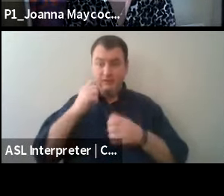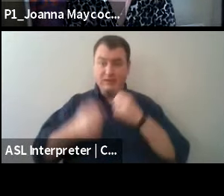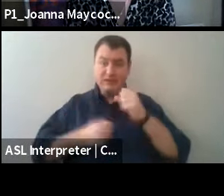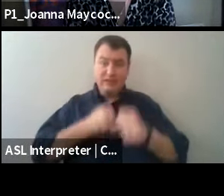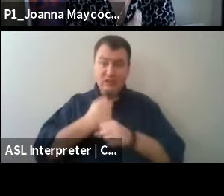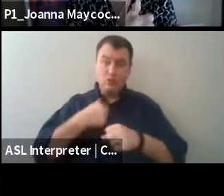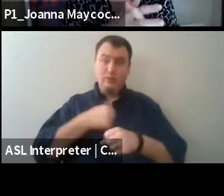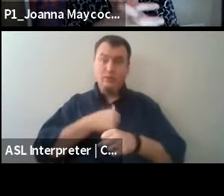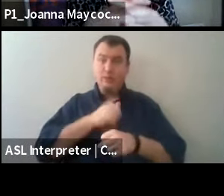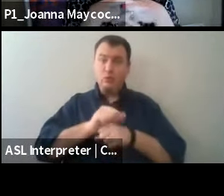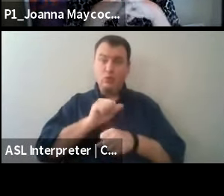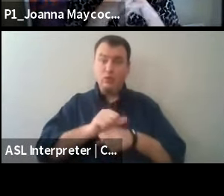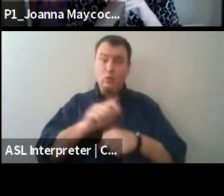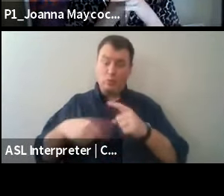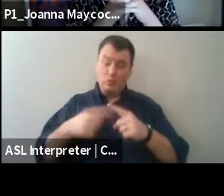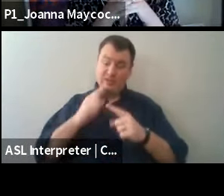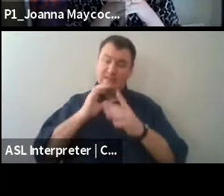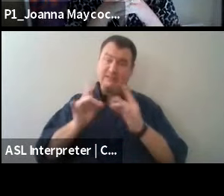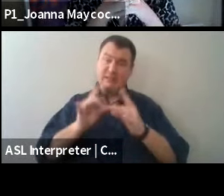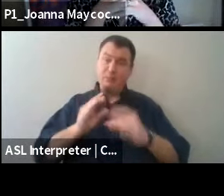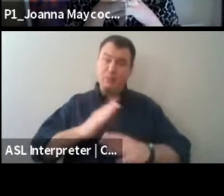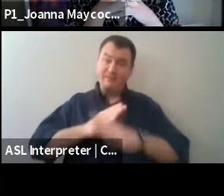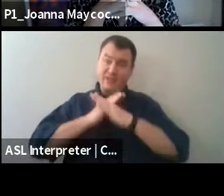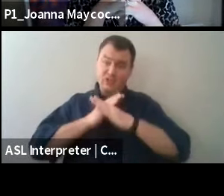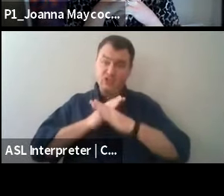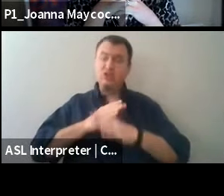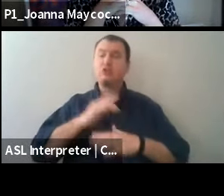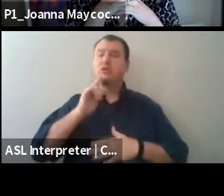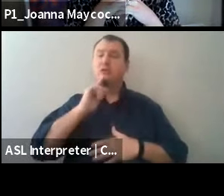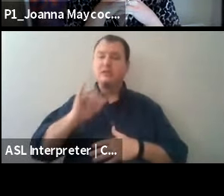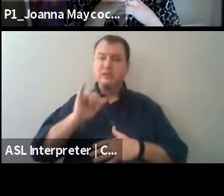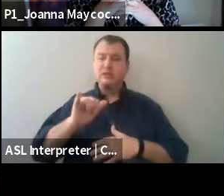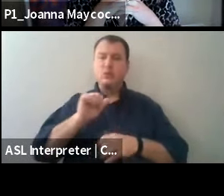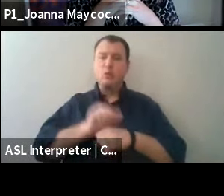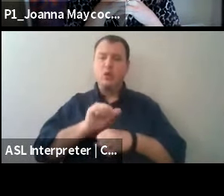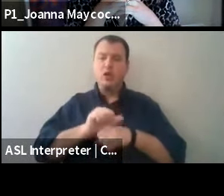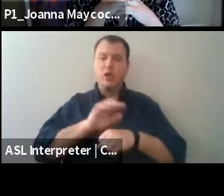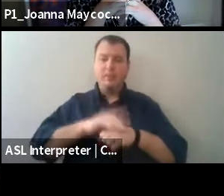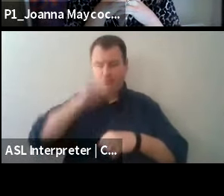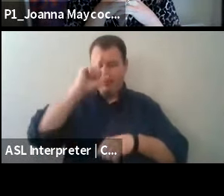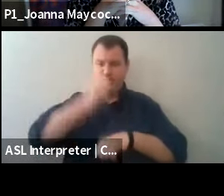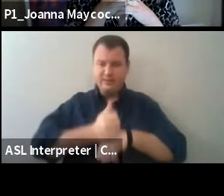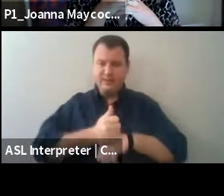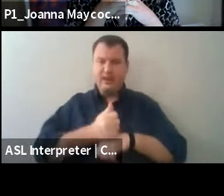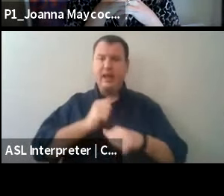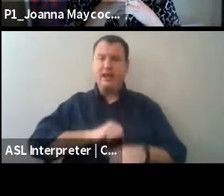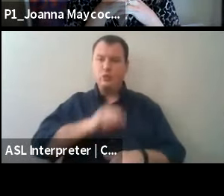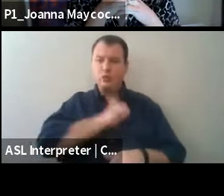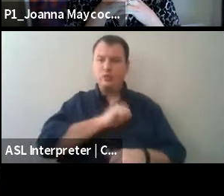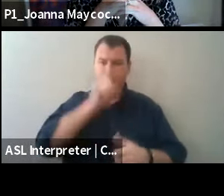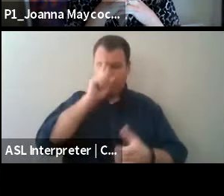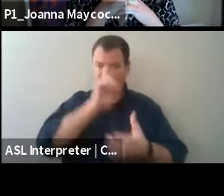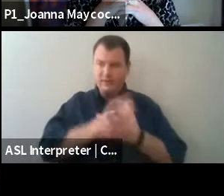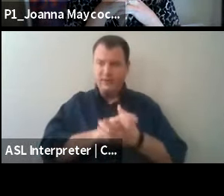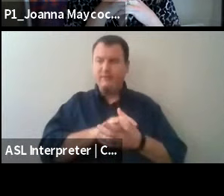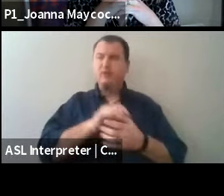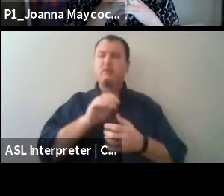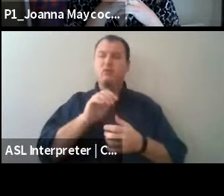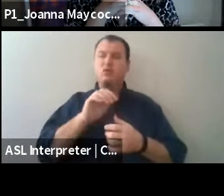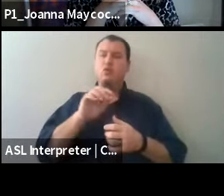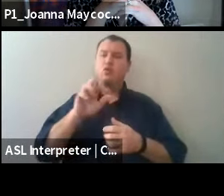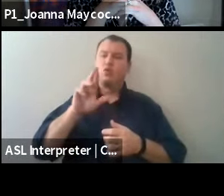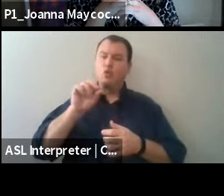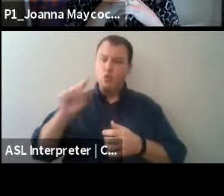on, when we say prevention, then we say working on mindsets, attitudes, and belief, and working on some of those root causes